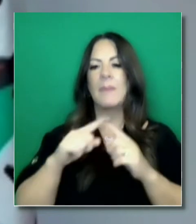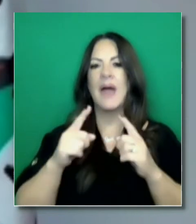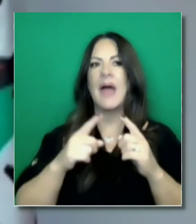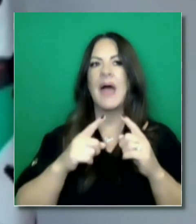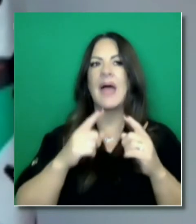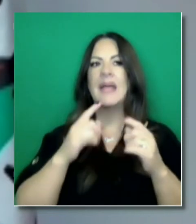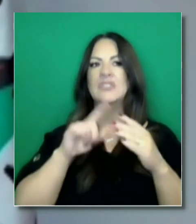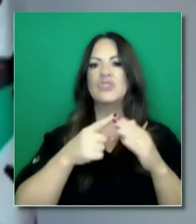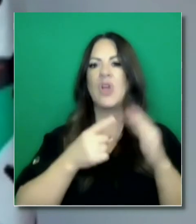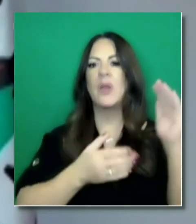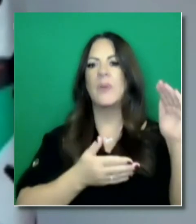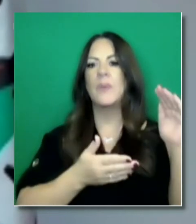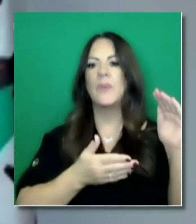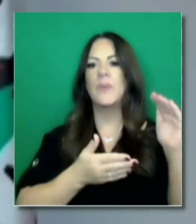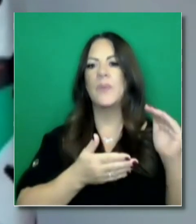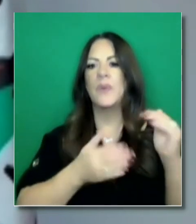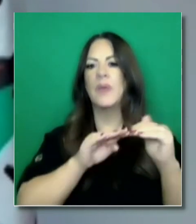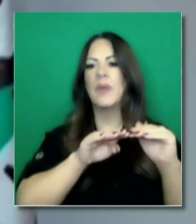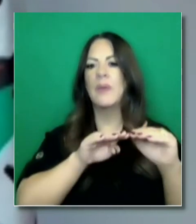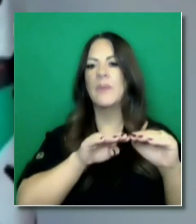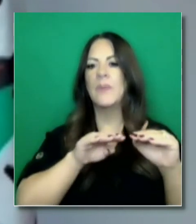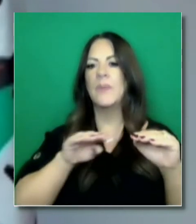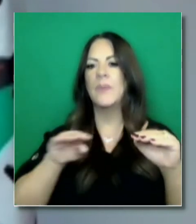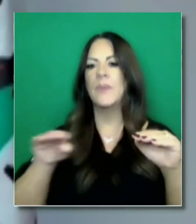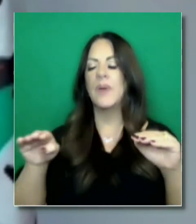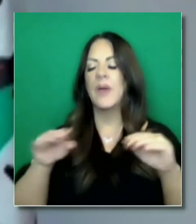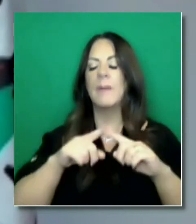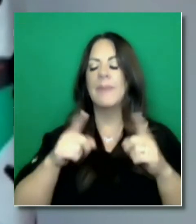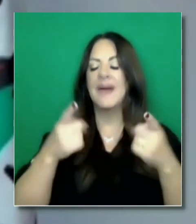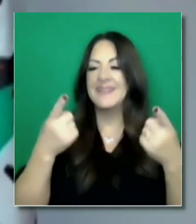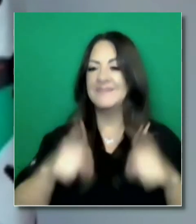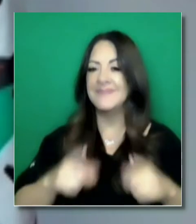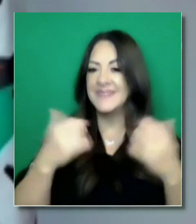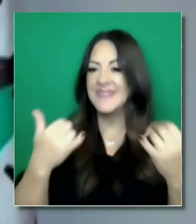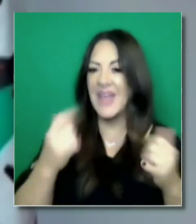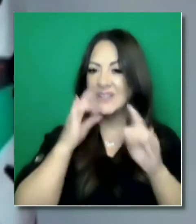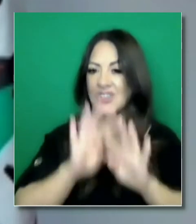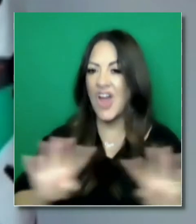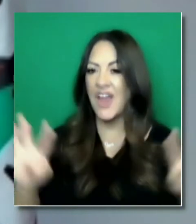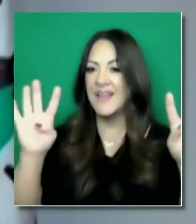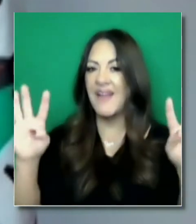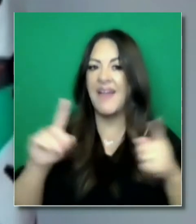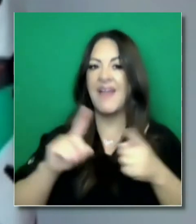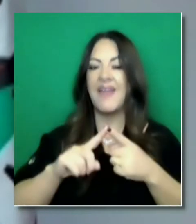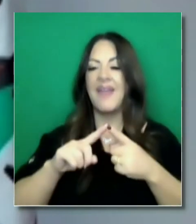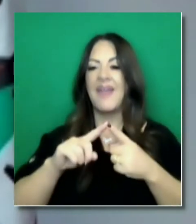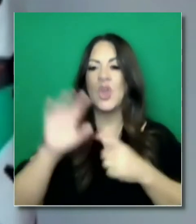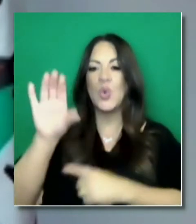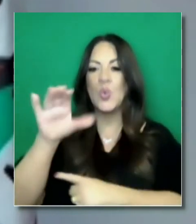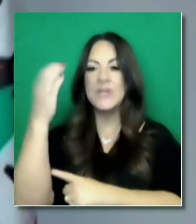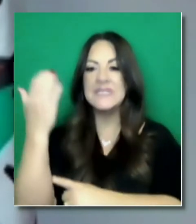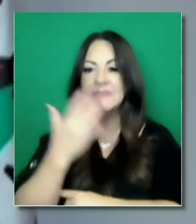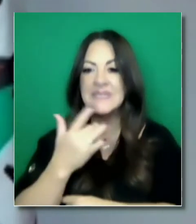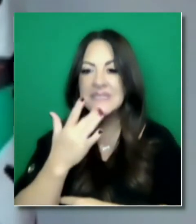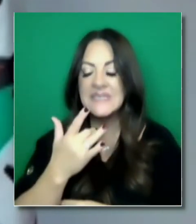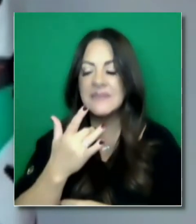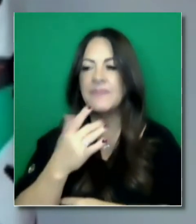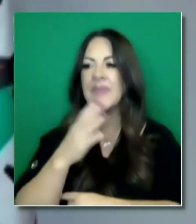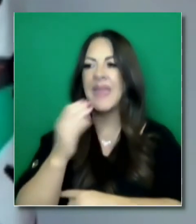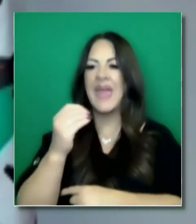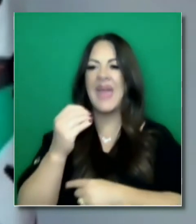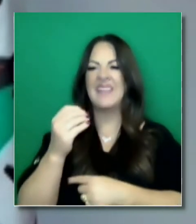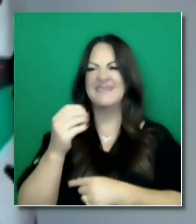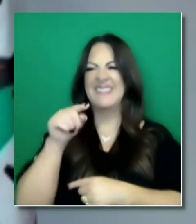as we see the cases from the Christmas holiday, Hanukkah, coming up now with the New Year's celebration. And I'll